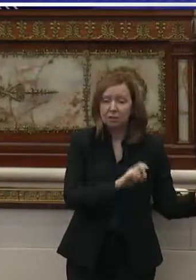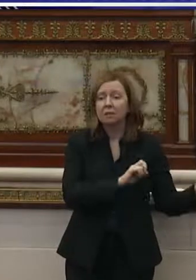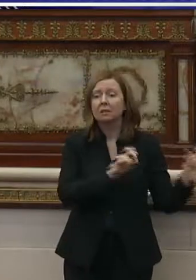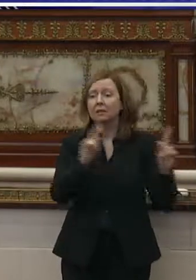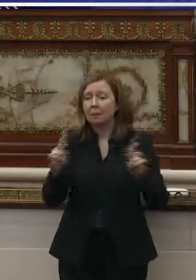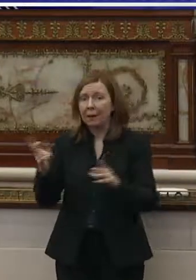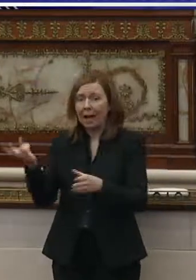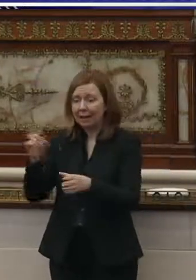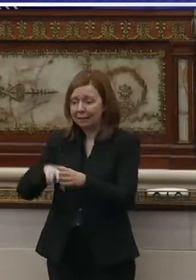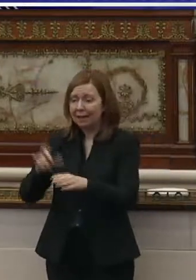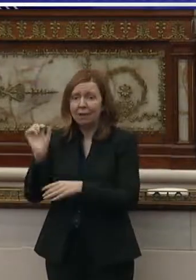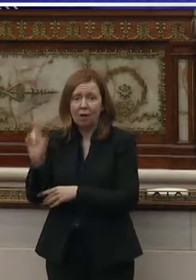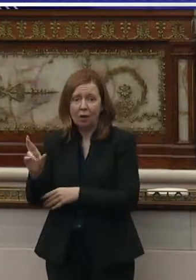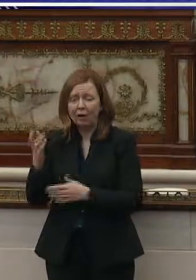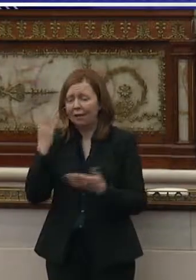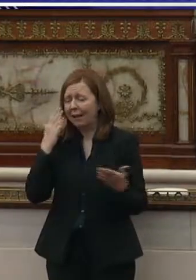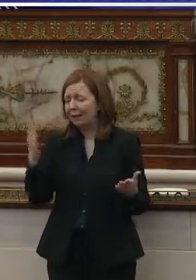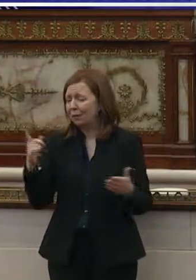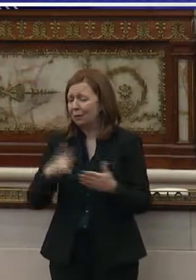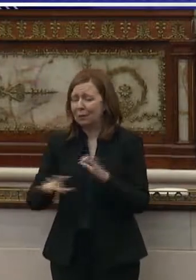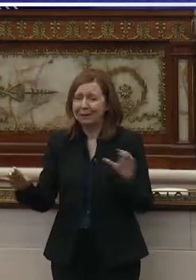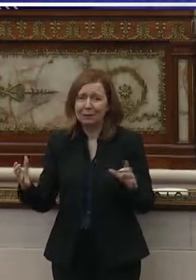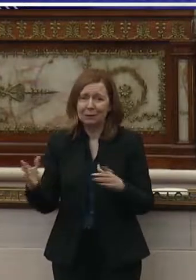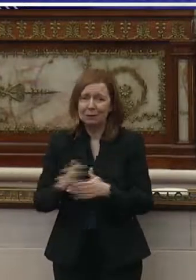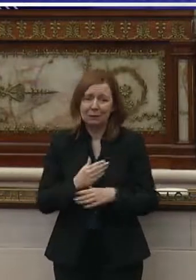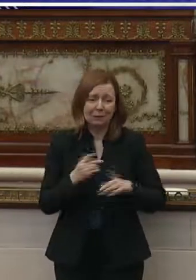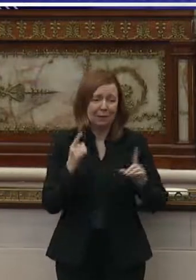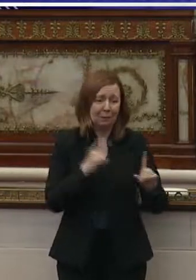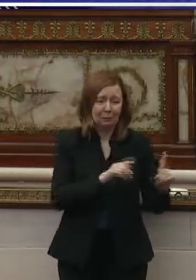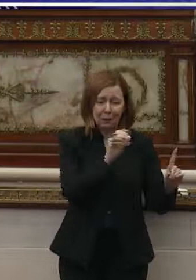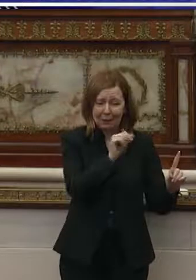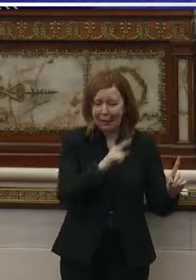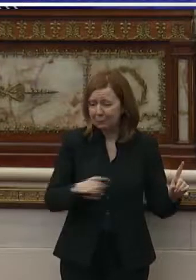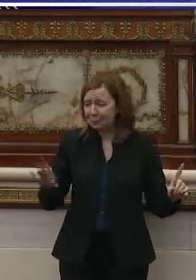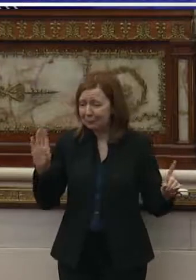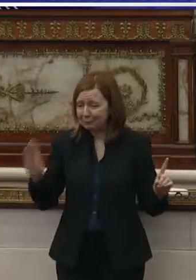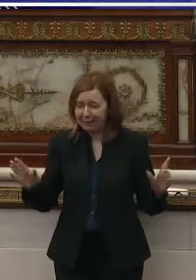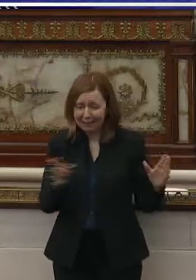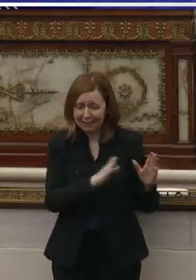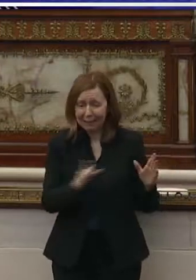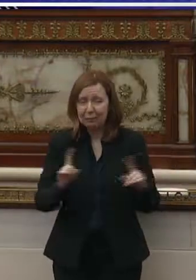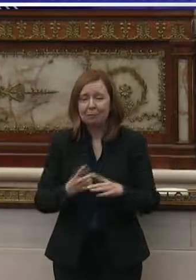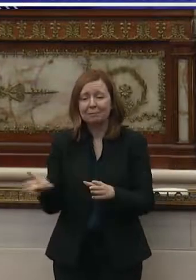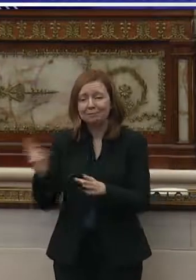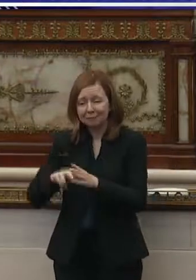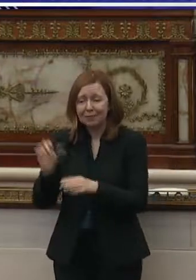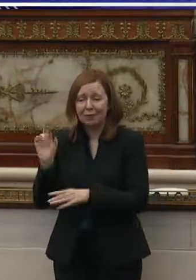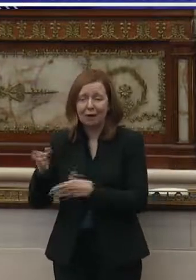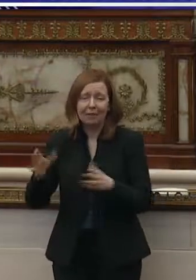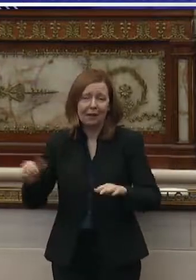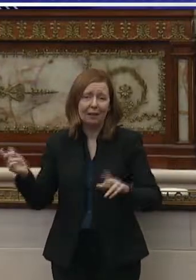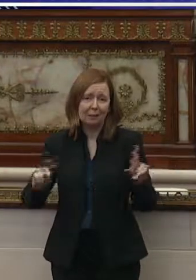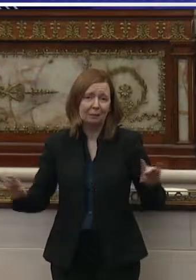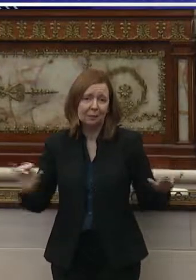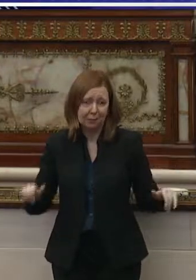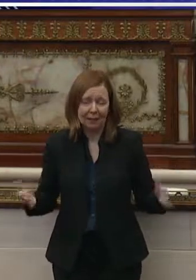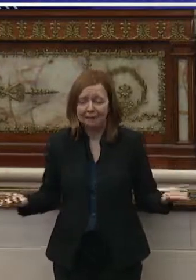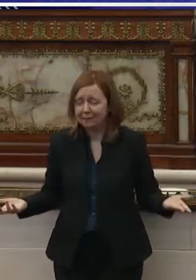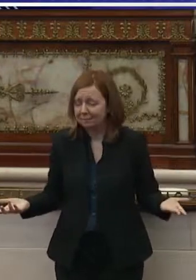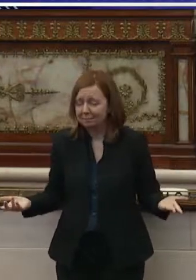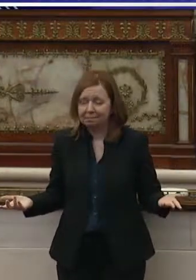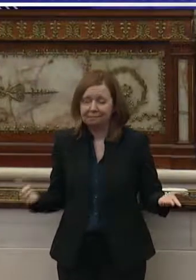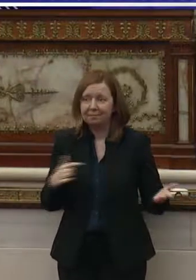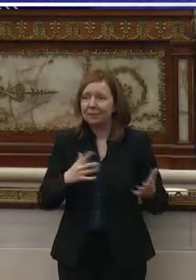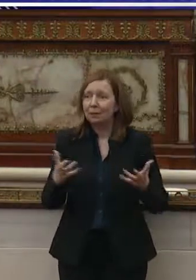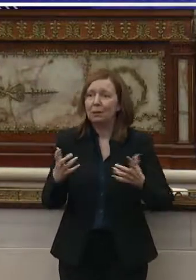in their car. Now, I don't know what they do between point A and point B, but eventually get back in their car and move and allow others to do that. We